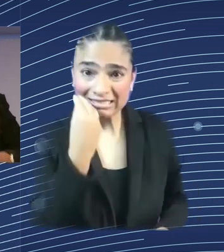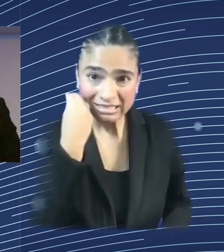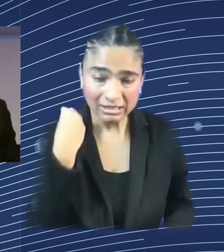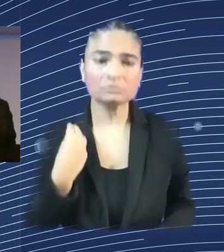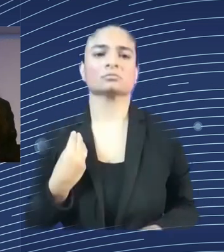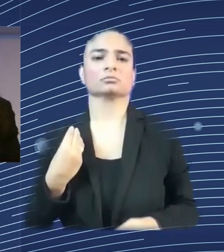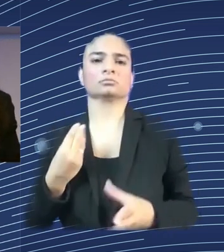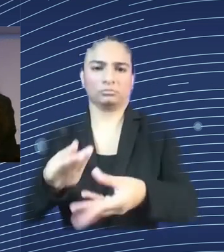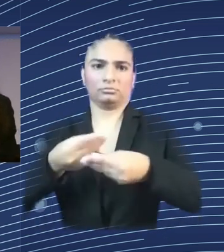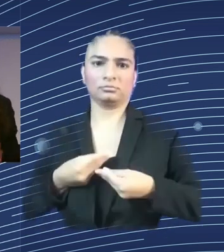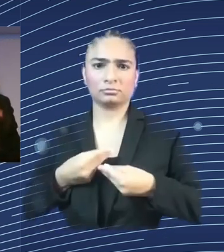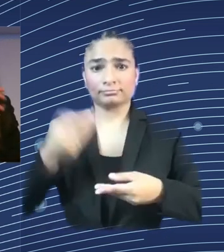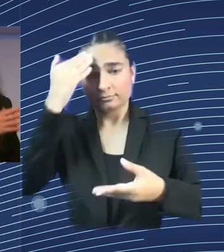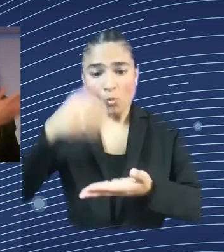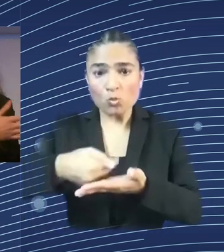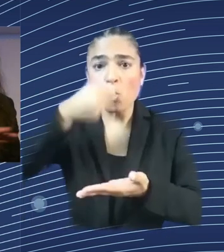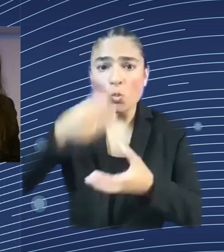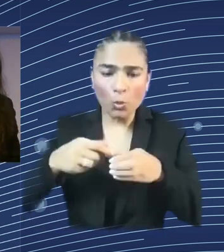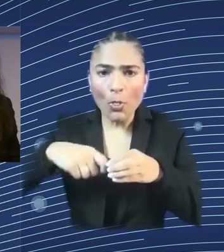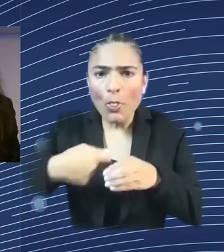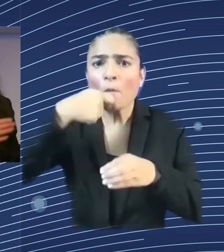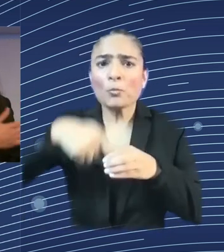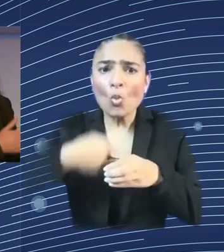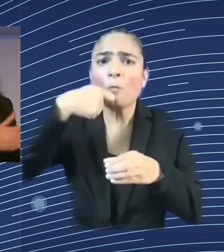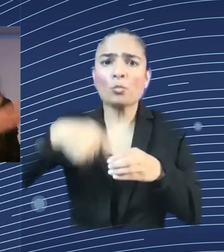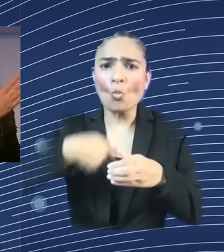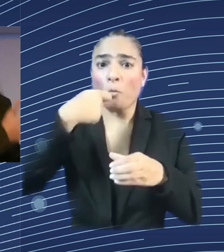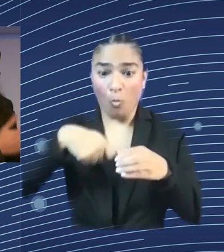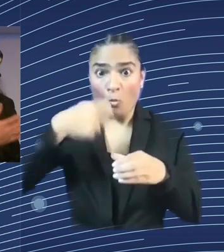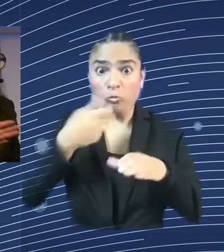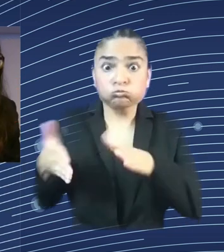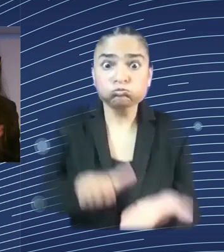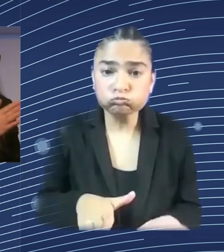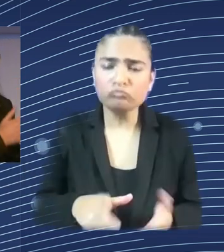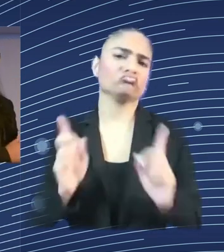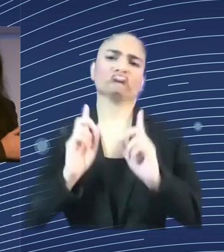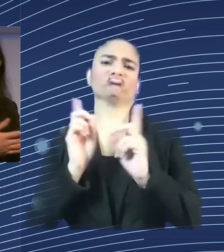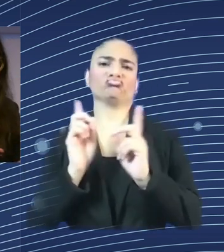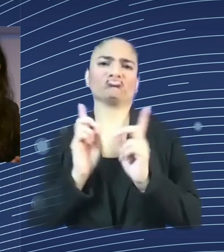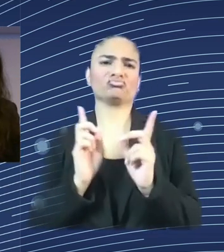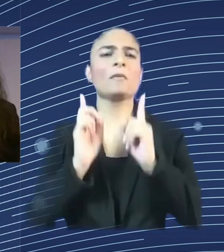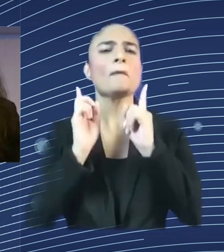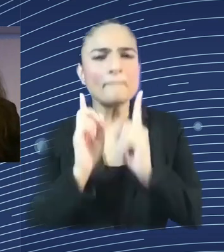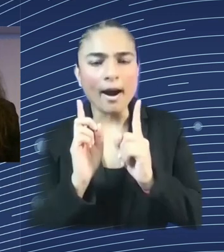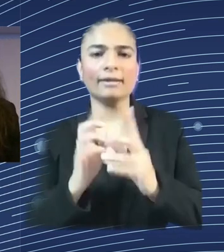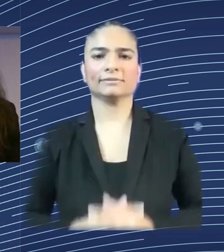in the supermarket, we know that this yogurt has been protected and that has been like checked and monitored.